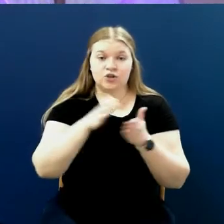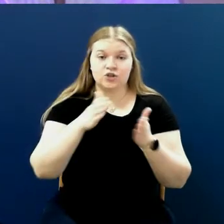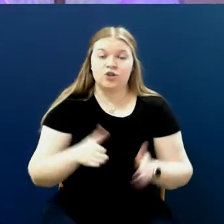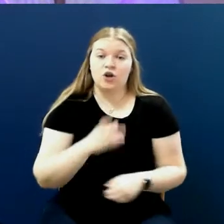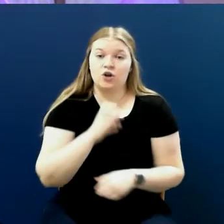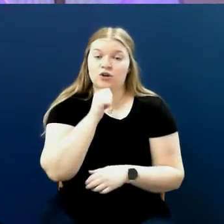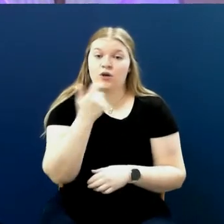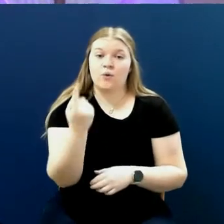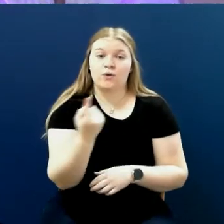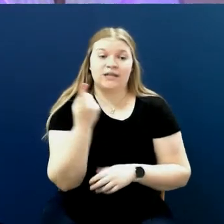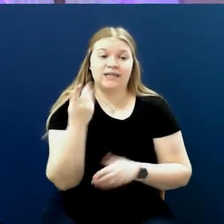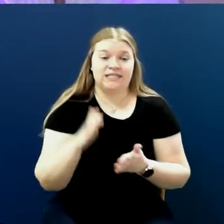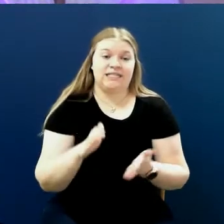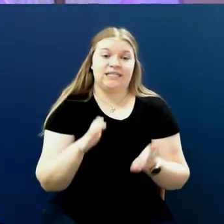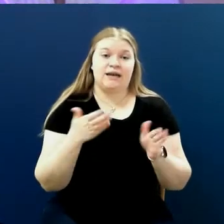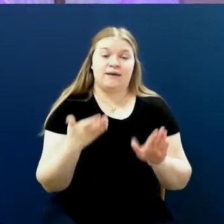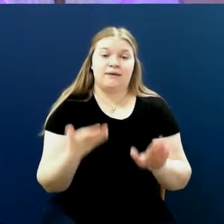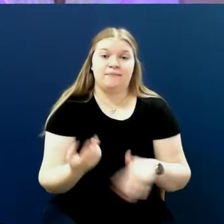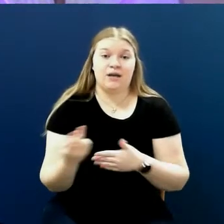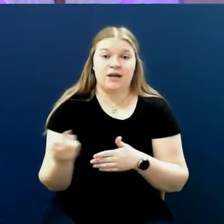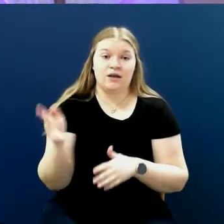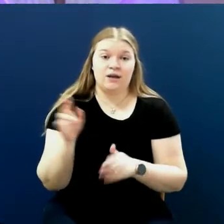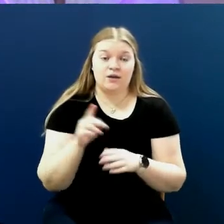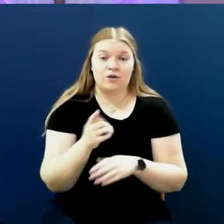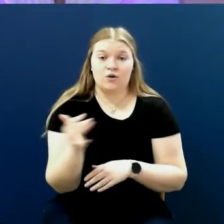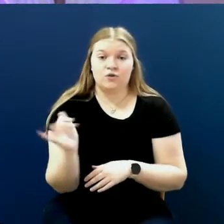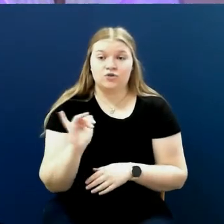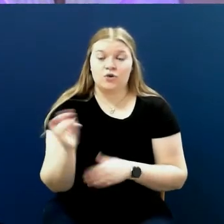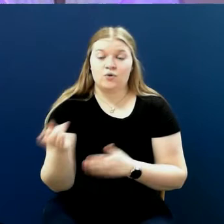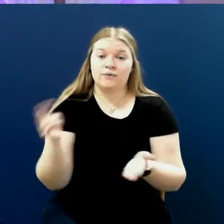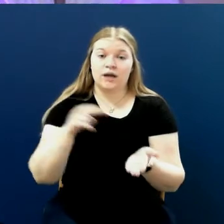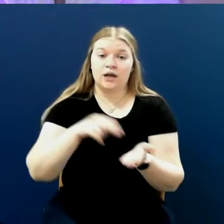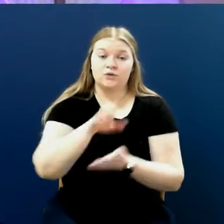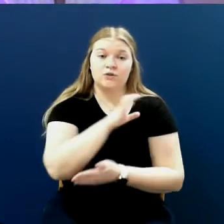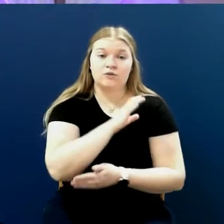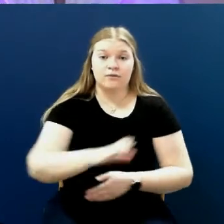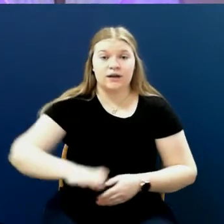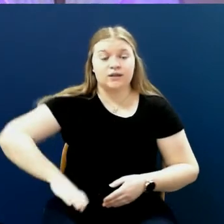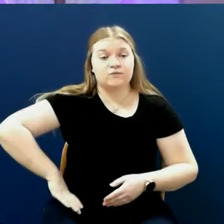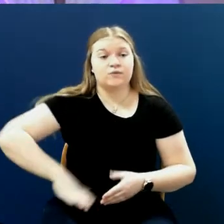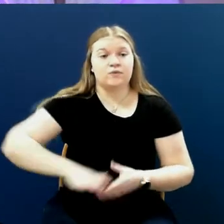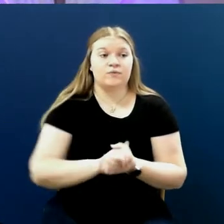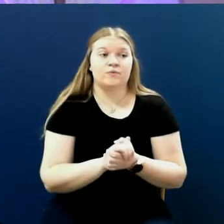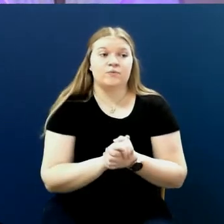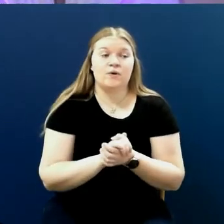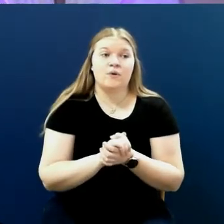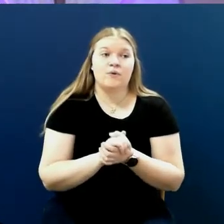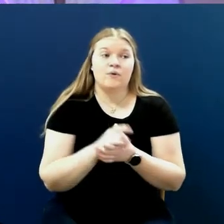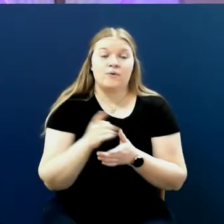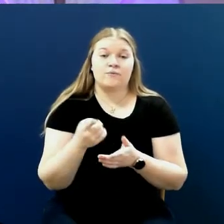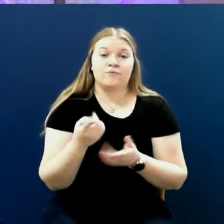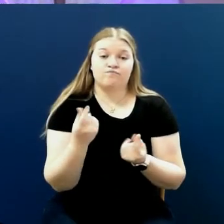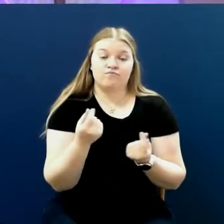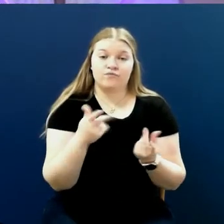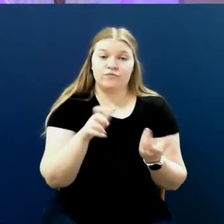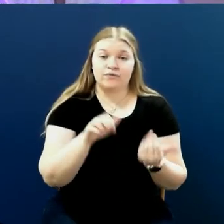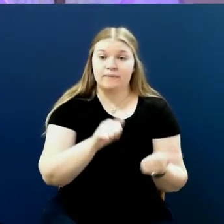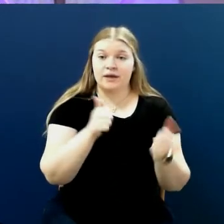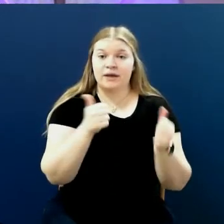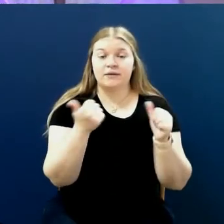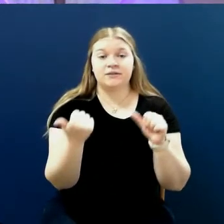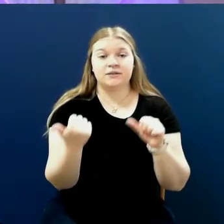only dead, but have been raised with Christ. You see, when we partake in that act of baptism, what we're saying